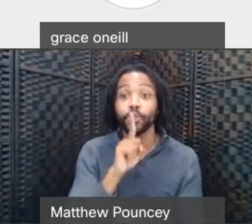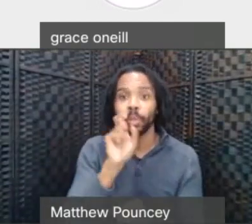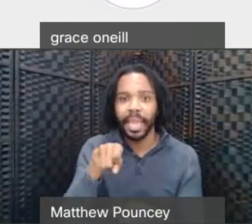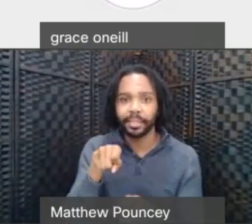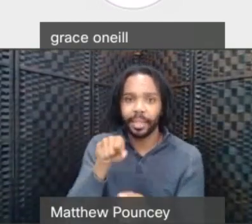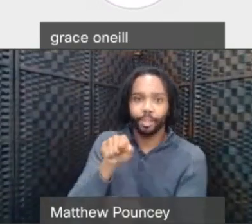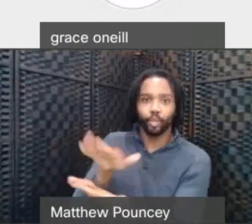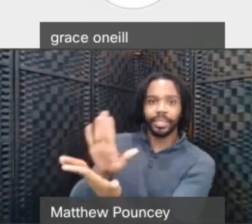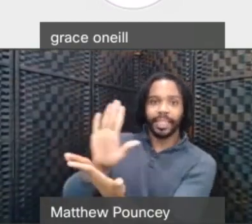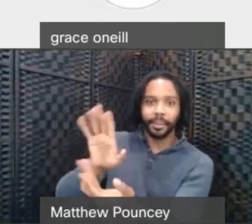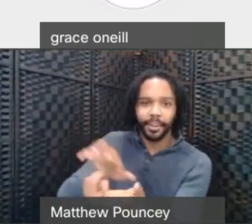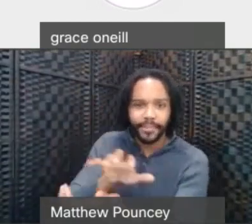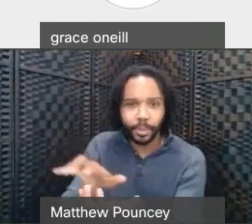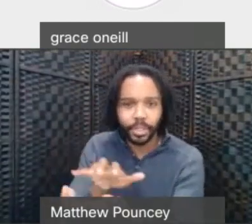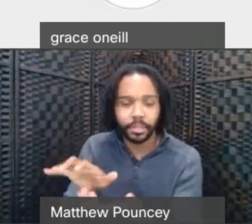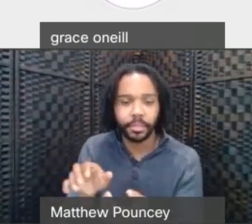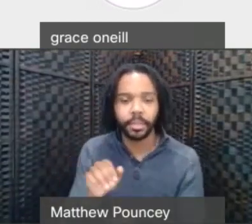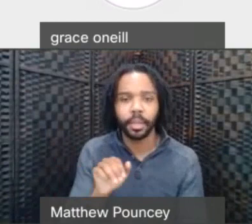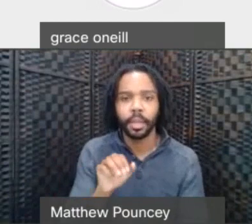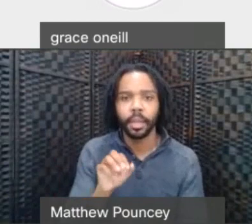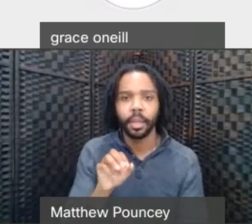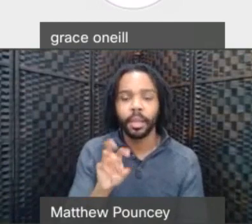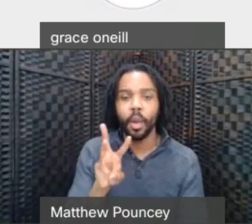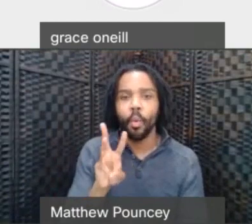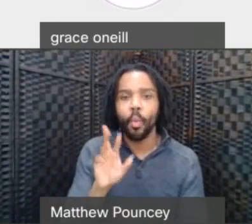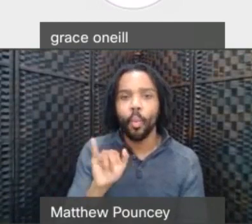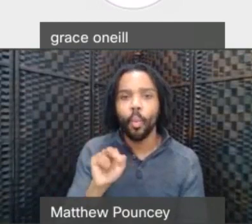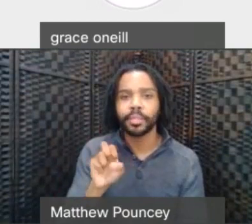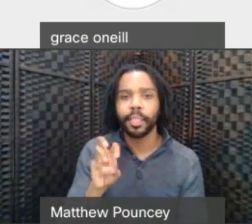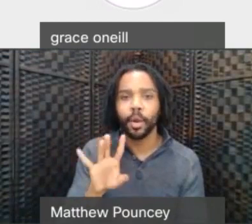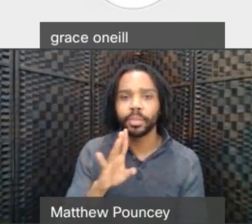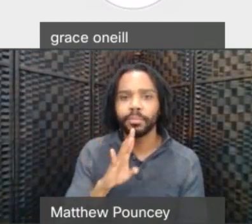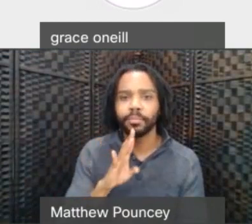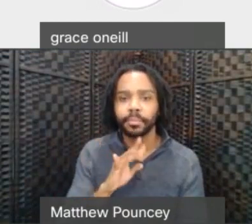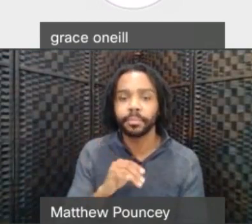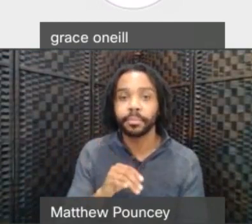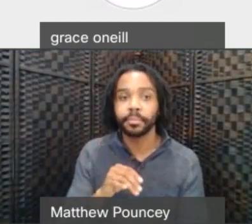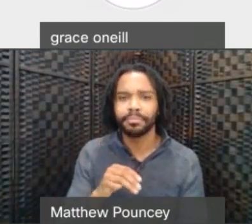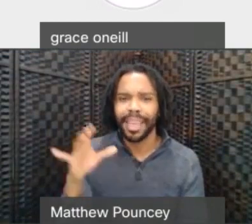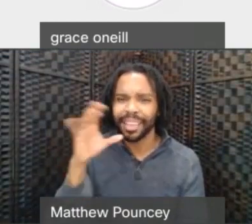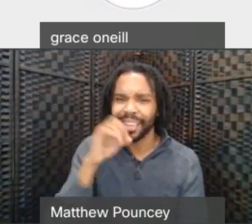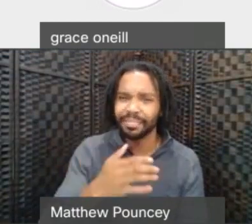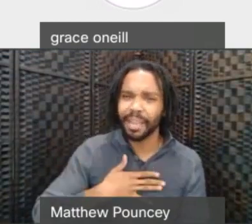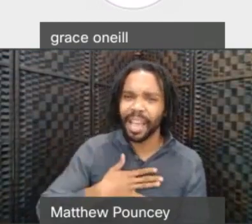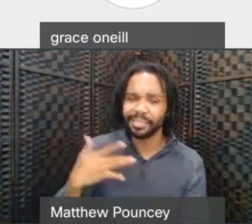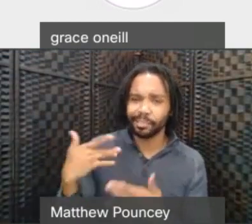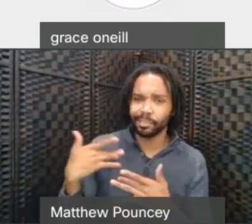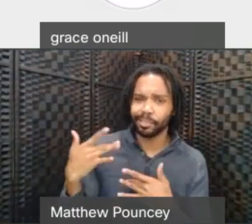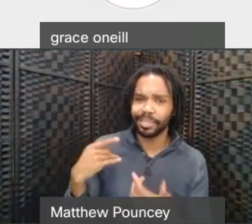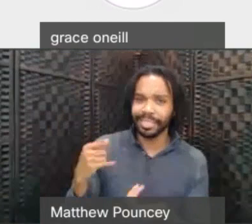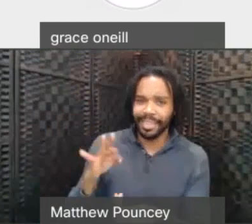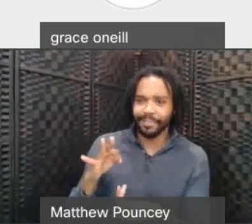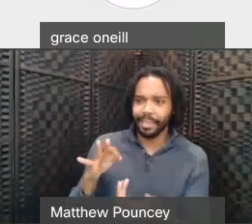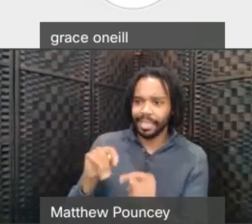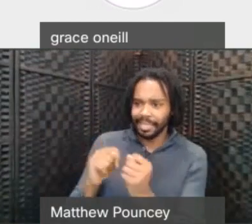confusion. I guess I'm concerned that if the team discussed this, and